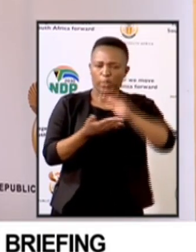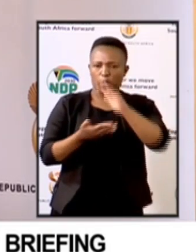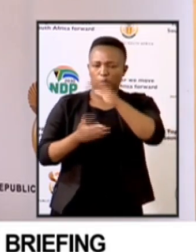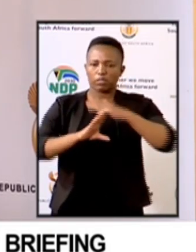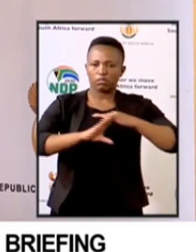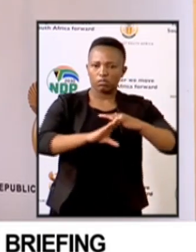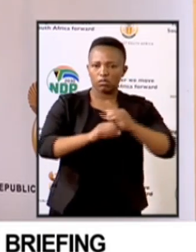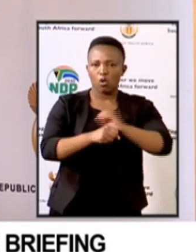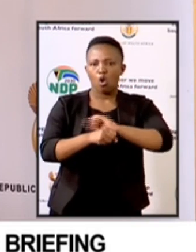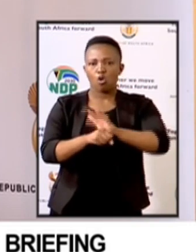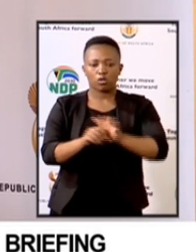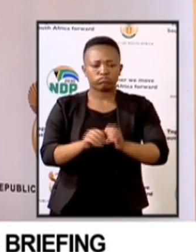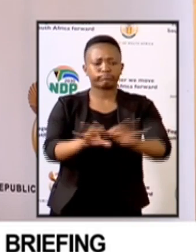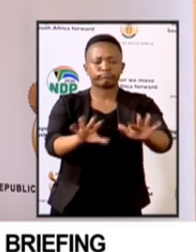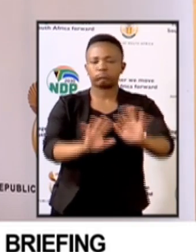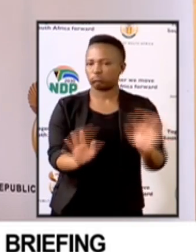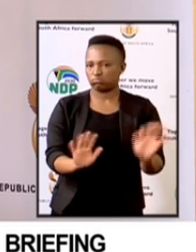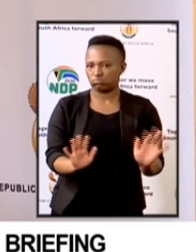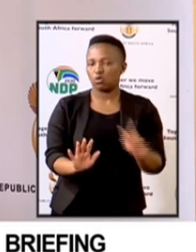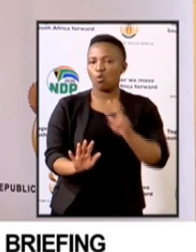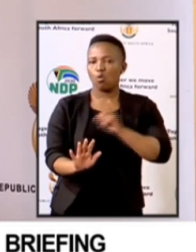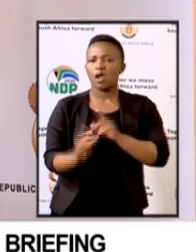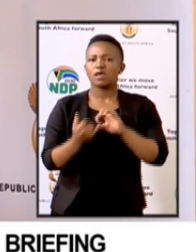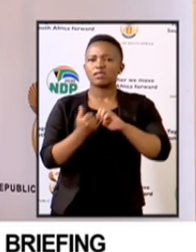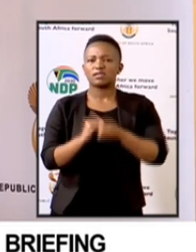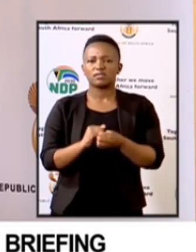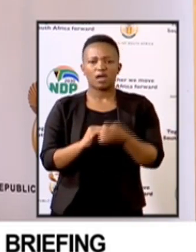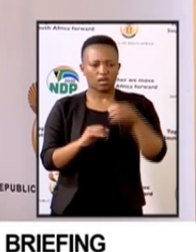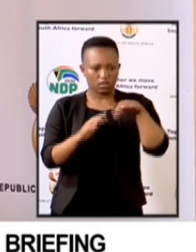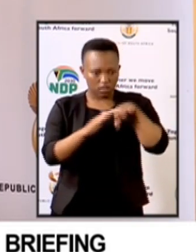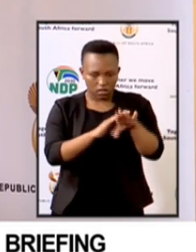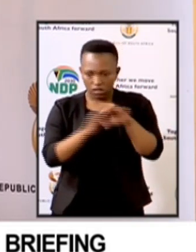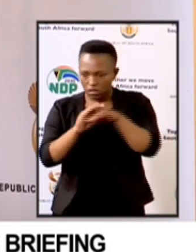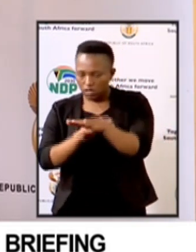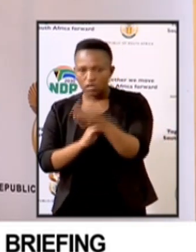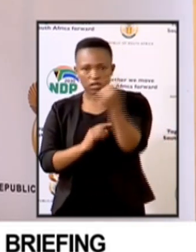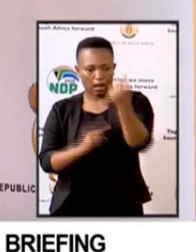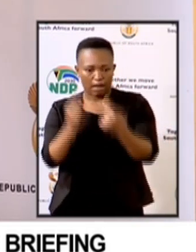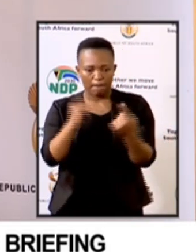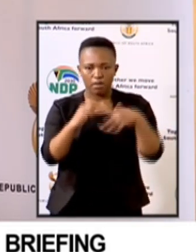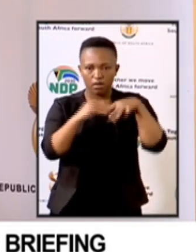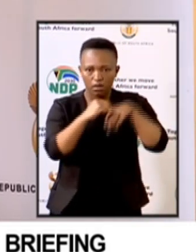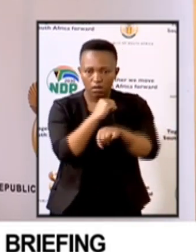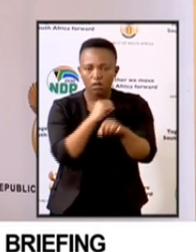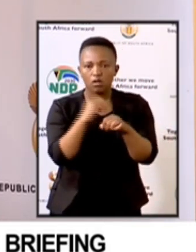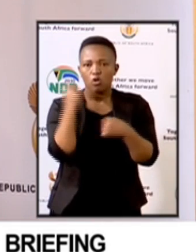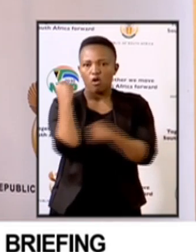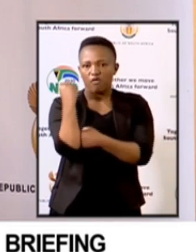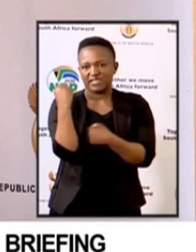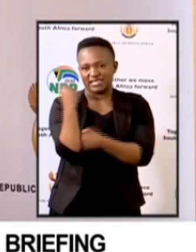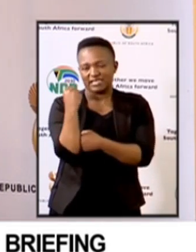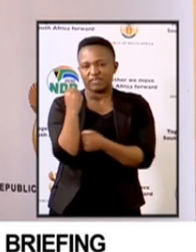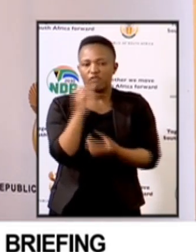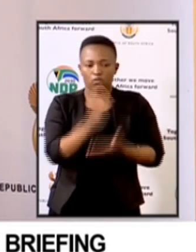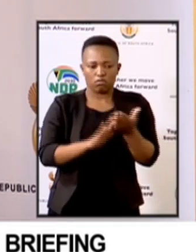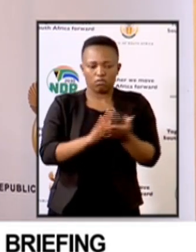COVID-19, while trying to bring in necessary services back into